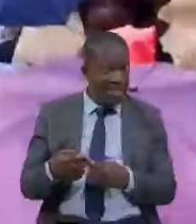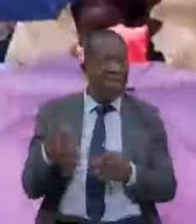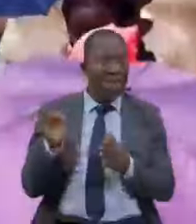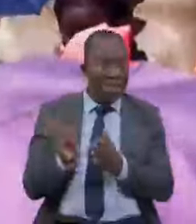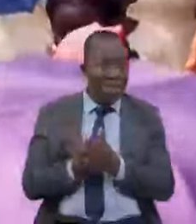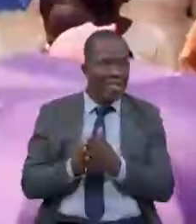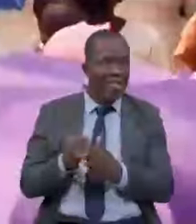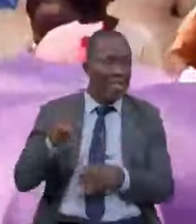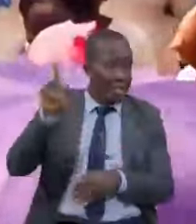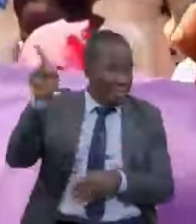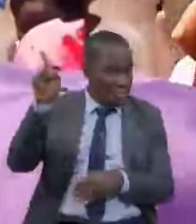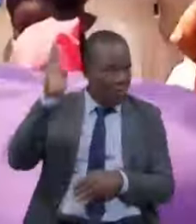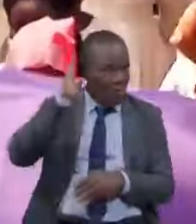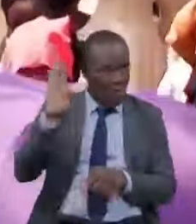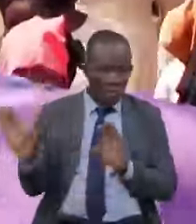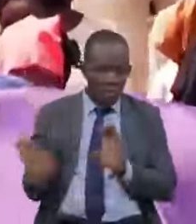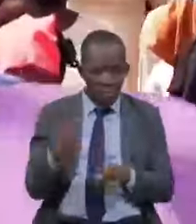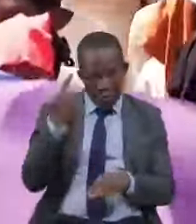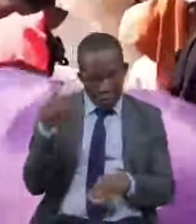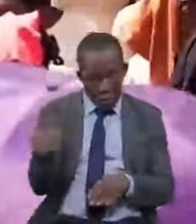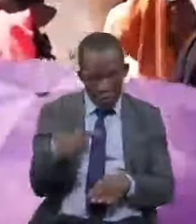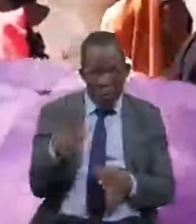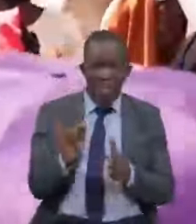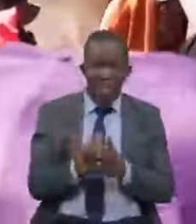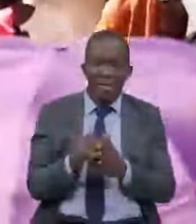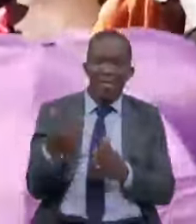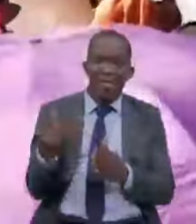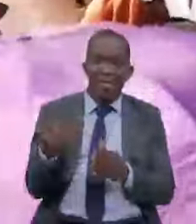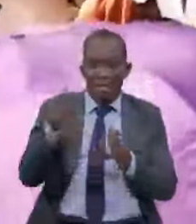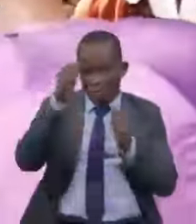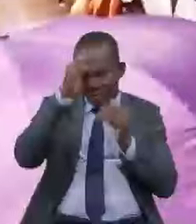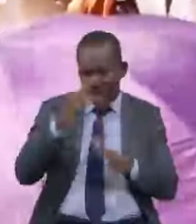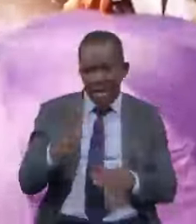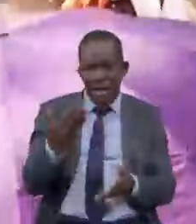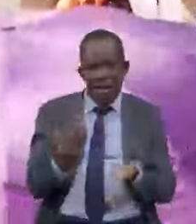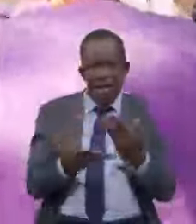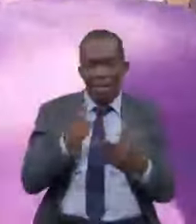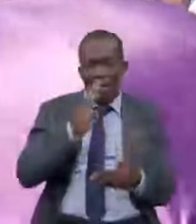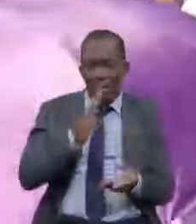that the Father may be glorified in the Son.